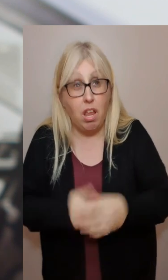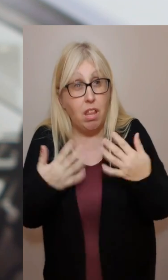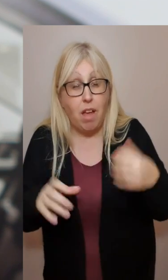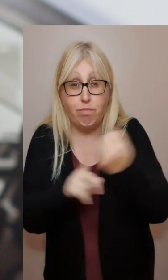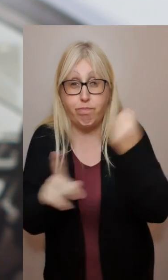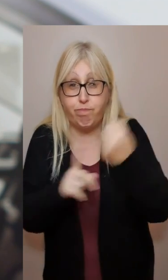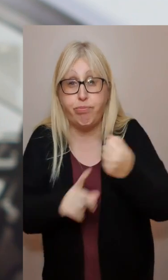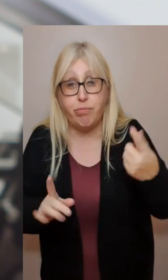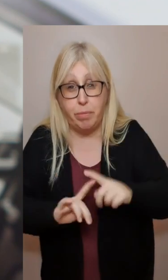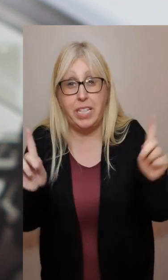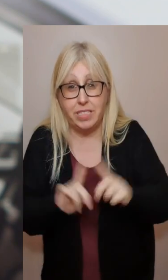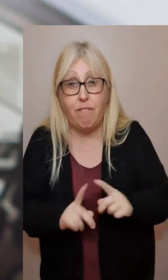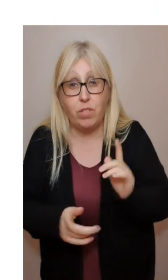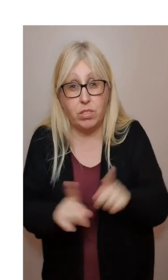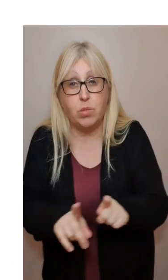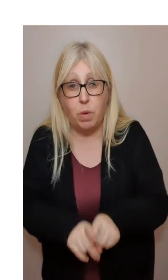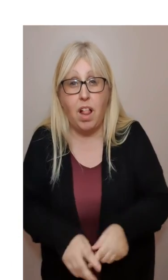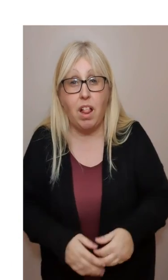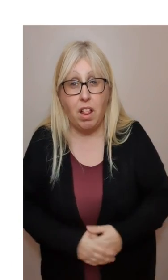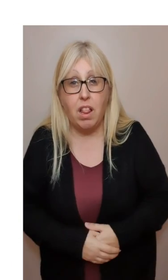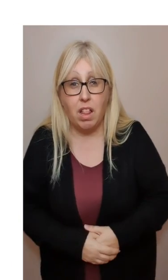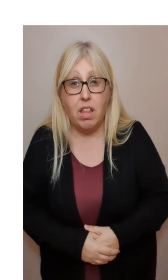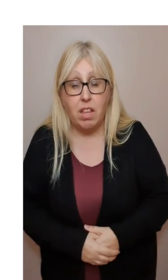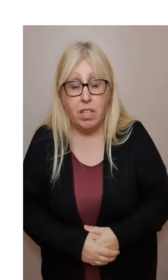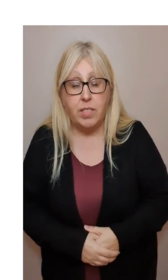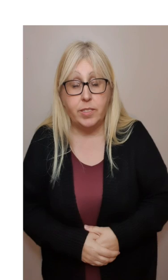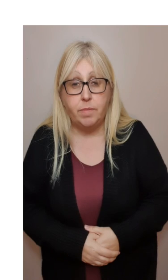quite a difference psychologically as well.